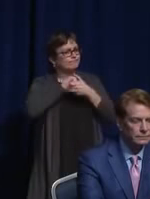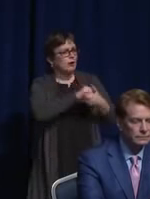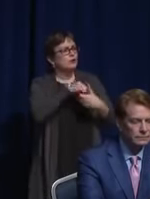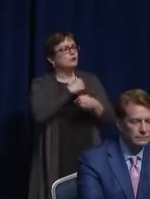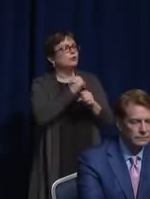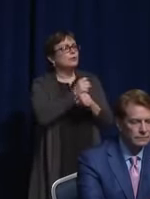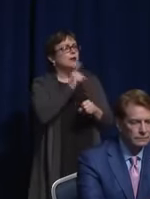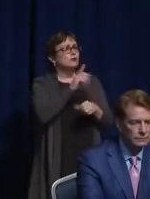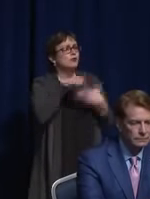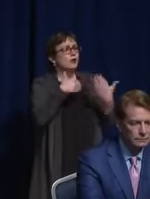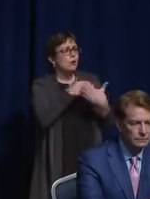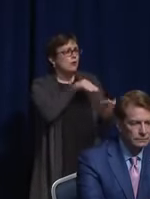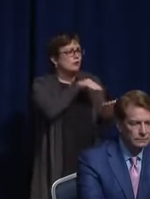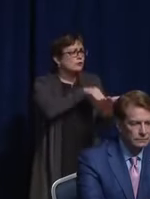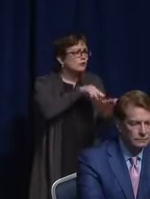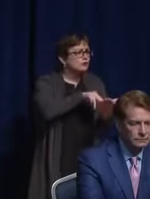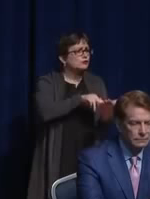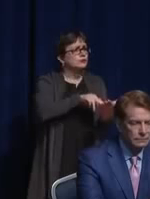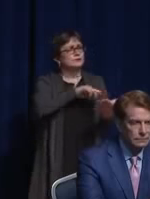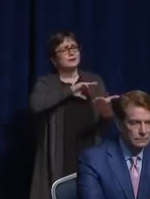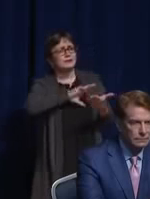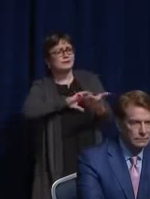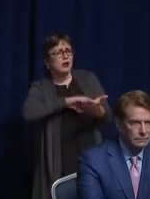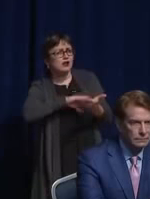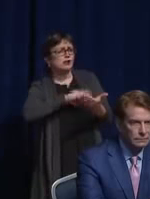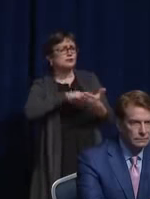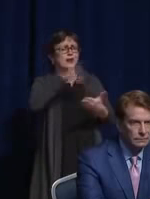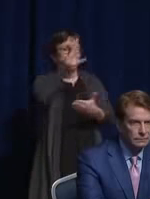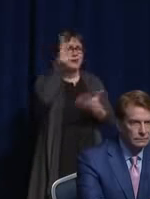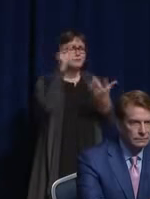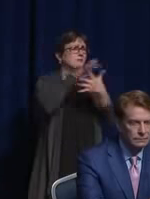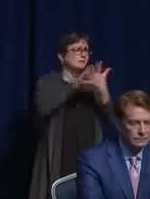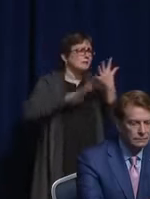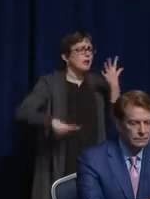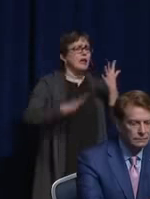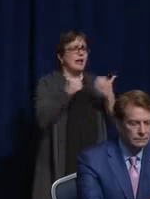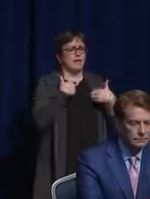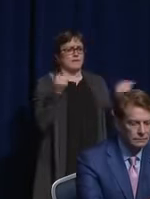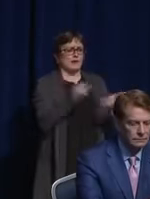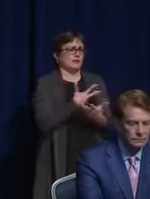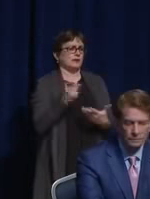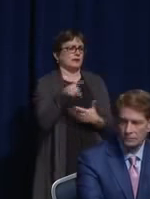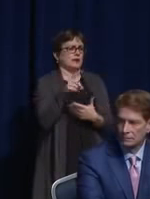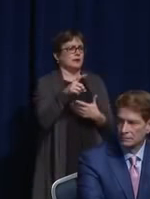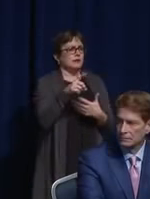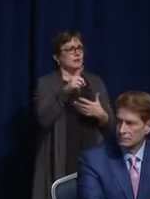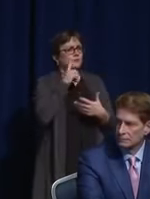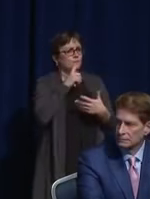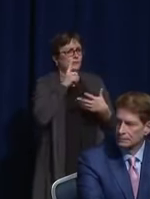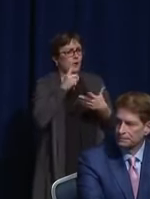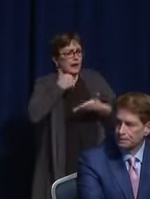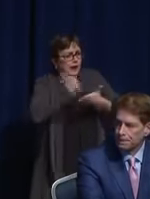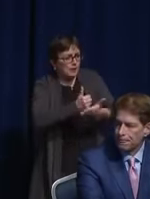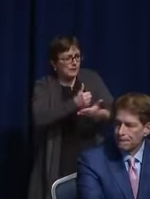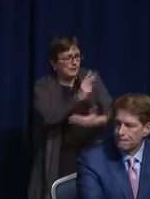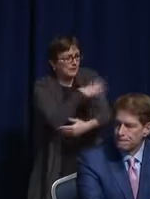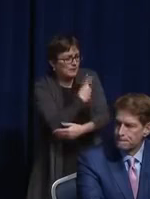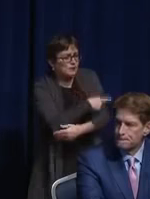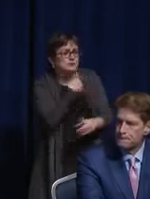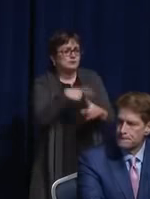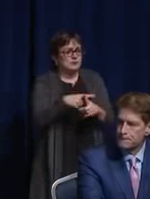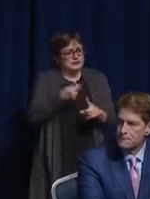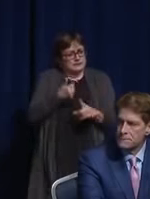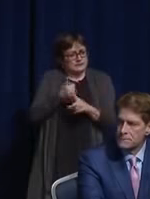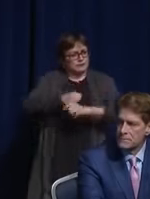responders have what they need to not only save lives, but to keep safe themselves. So Bob, as one of the leaders of one of our